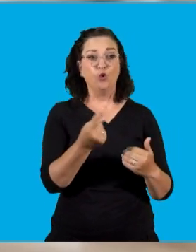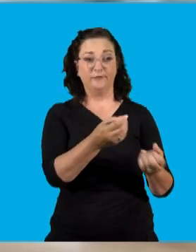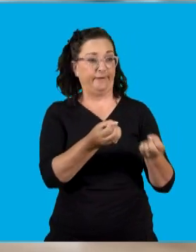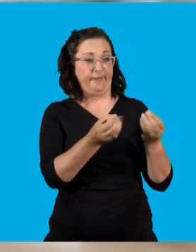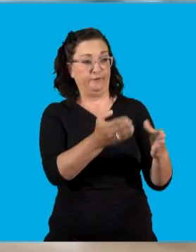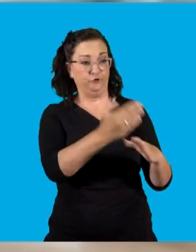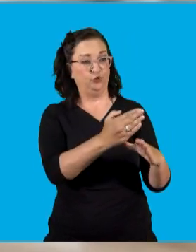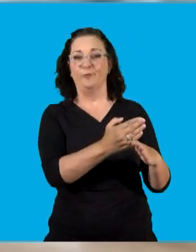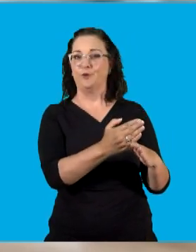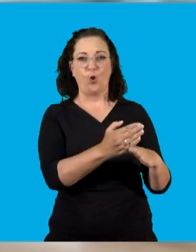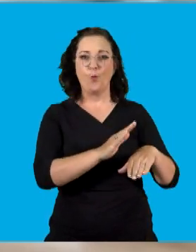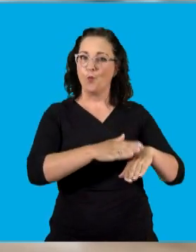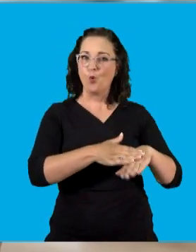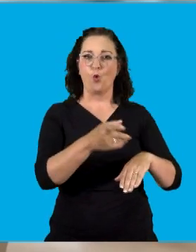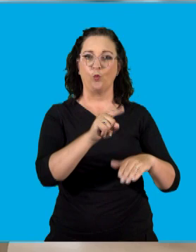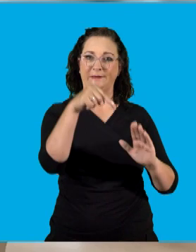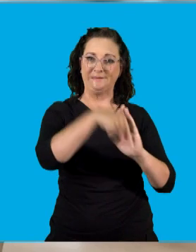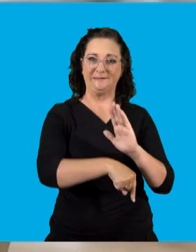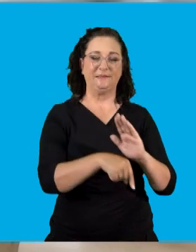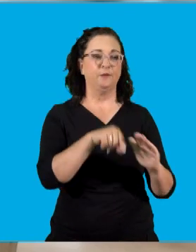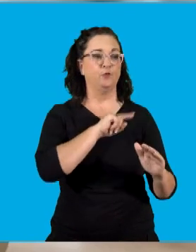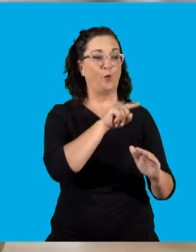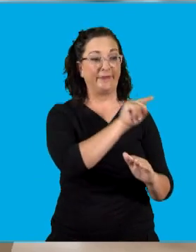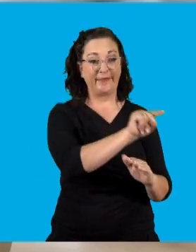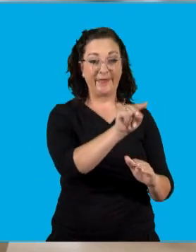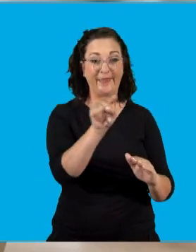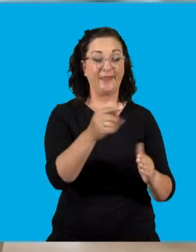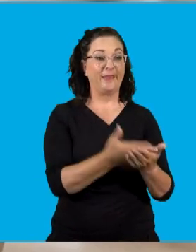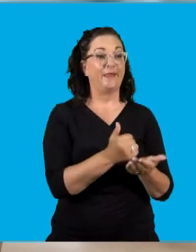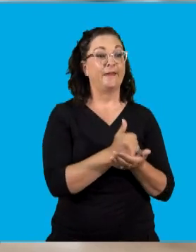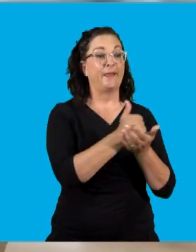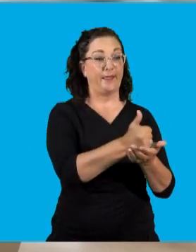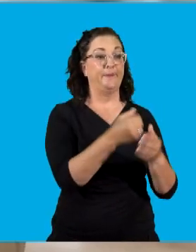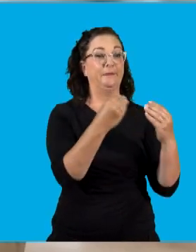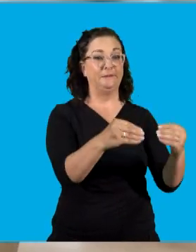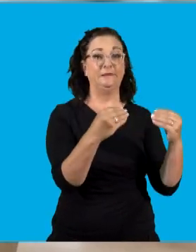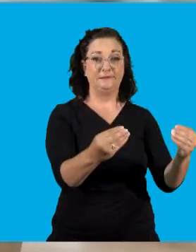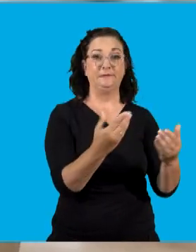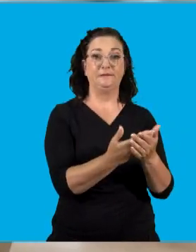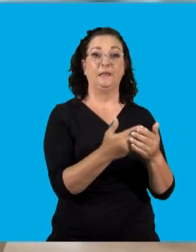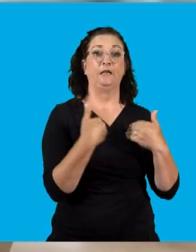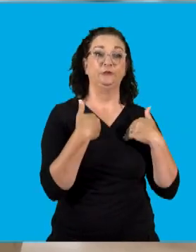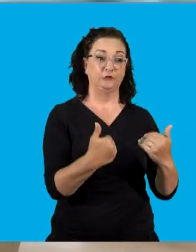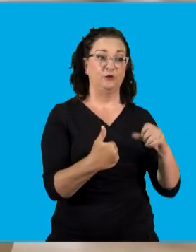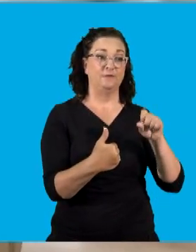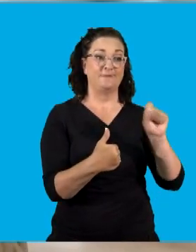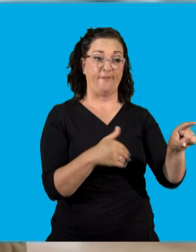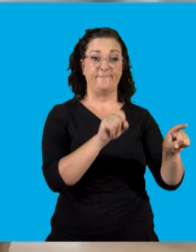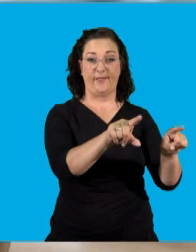instead they would be able to use those entrepreneurial skills that they have obtained from businesses to